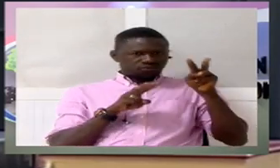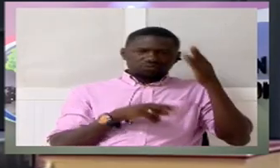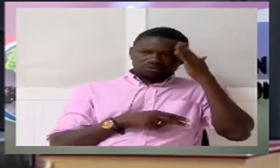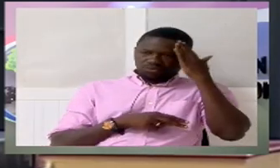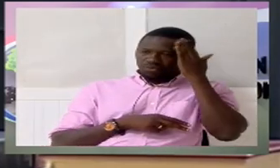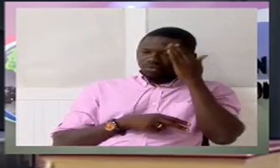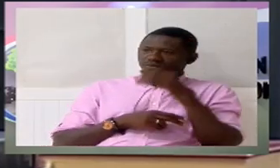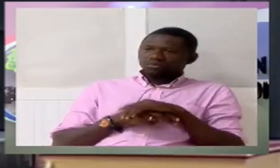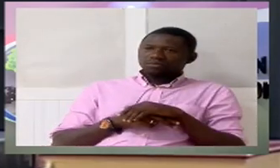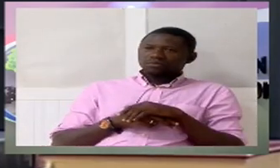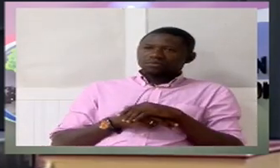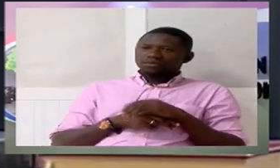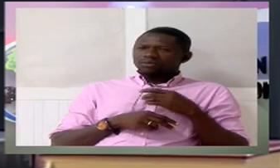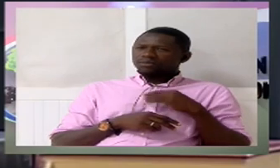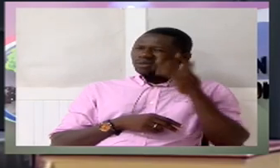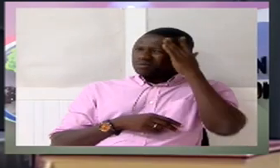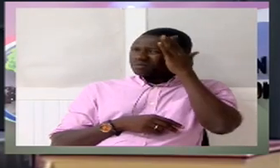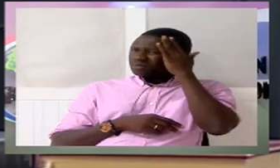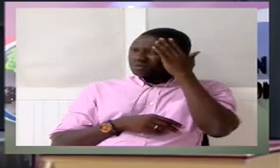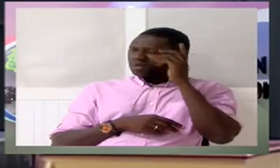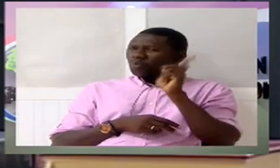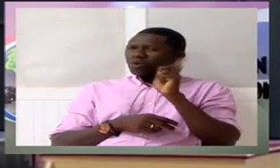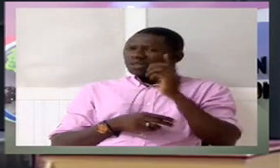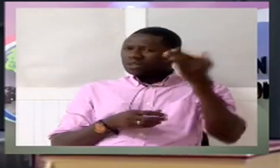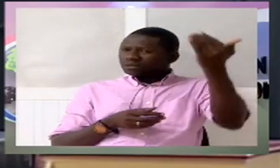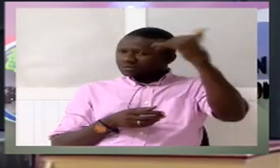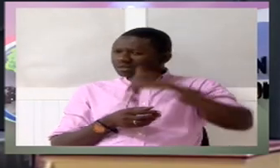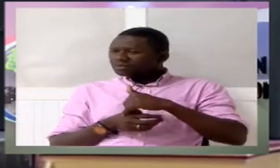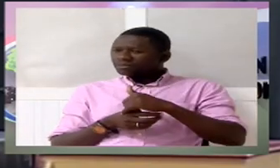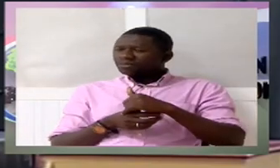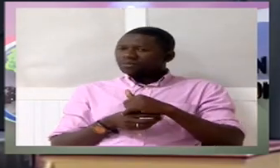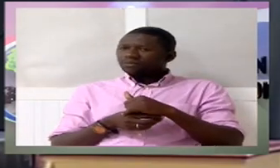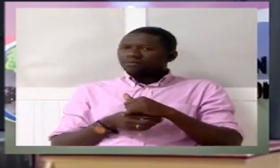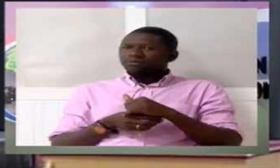amongst them. Njikita ko inata men na je. I believe that what they came there for,